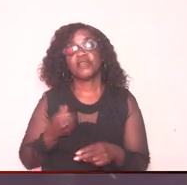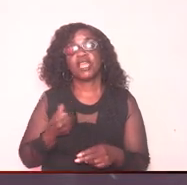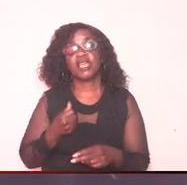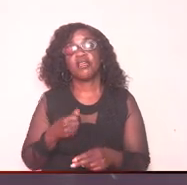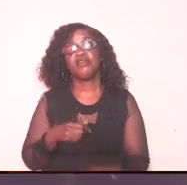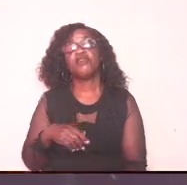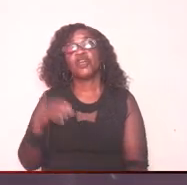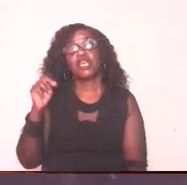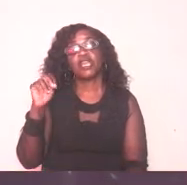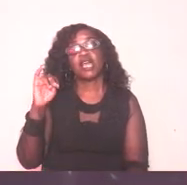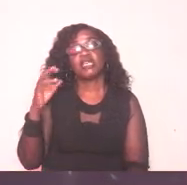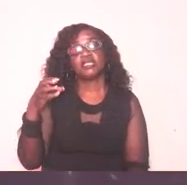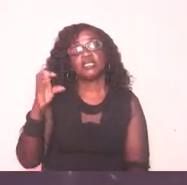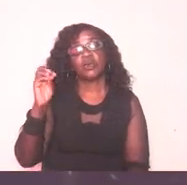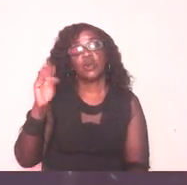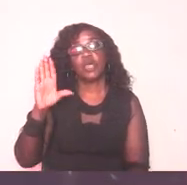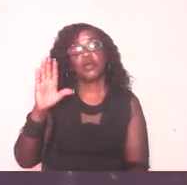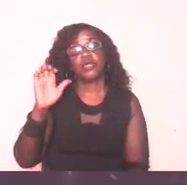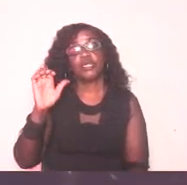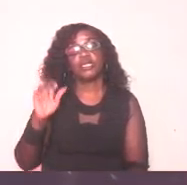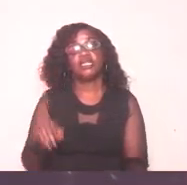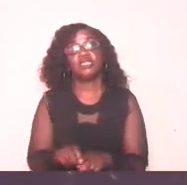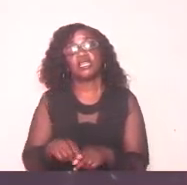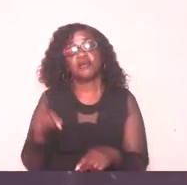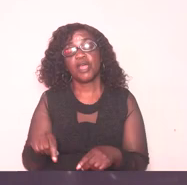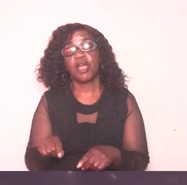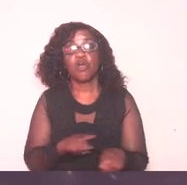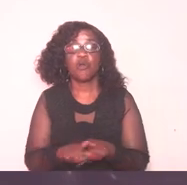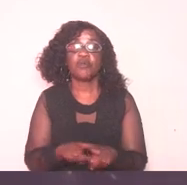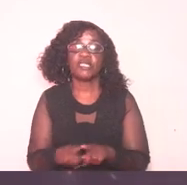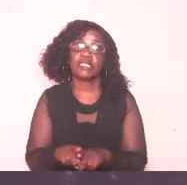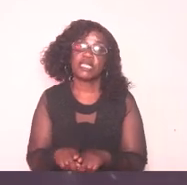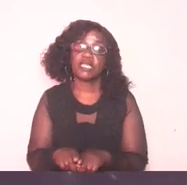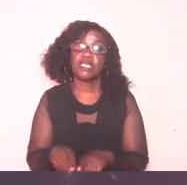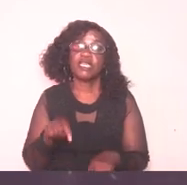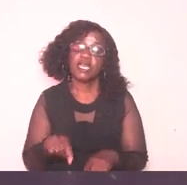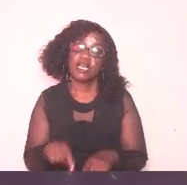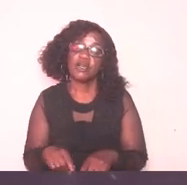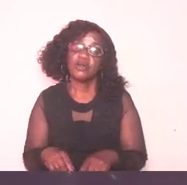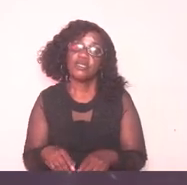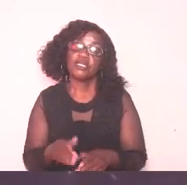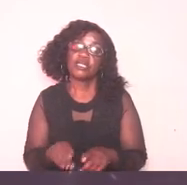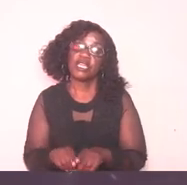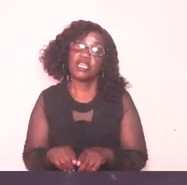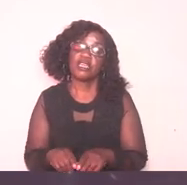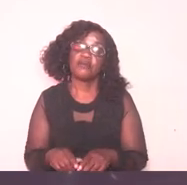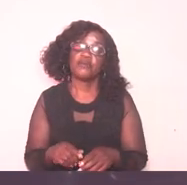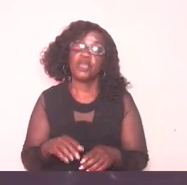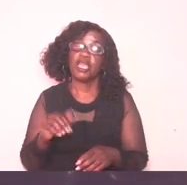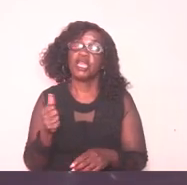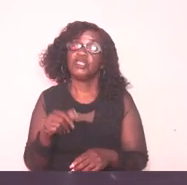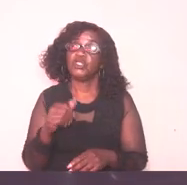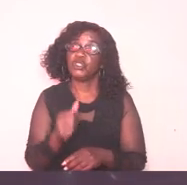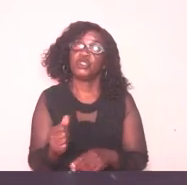the semi-finals talking about raising the right, raising the sexual consent age. We have heard